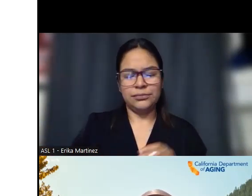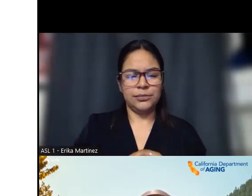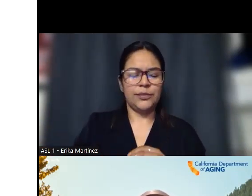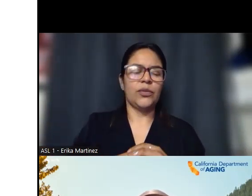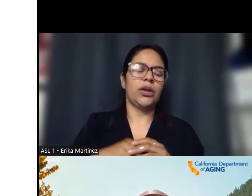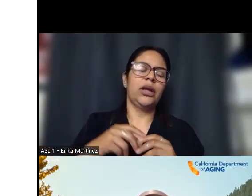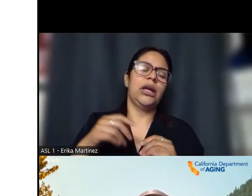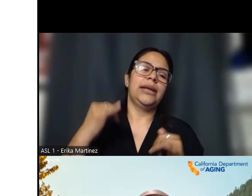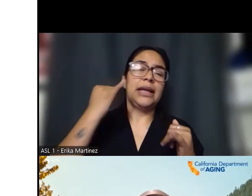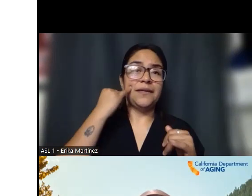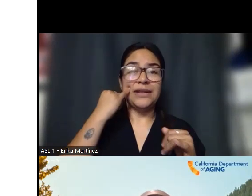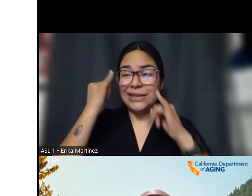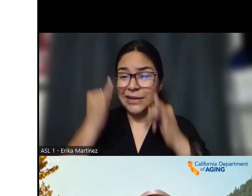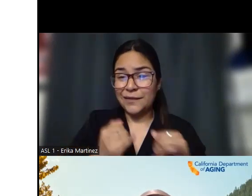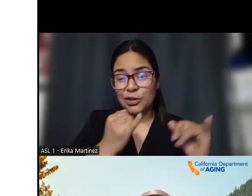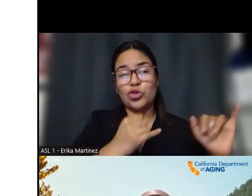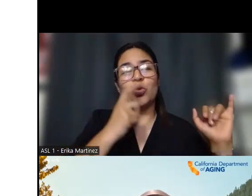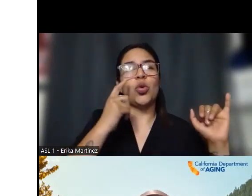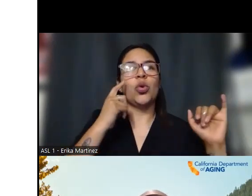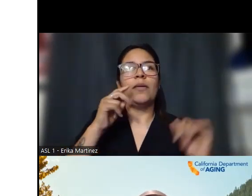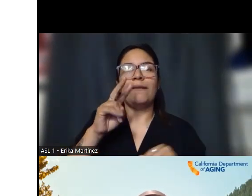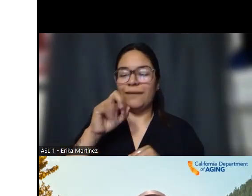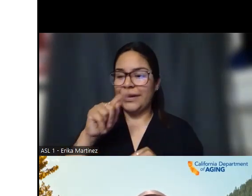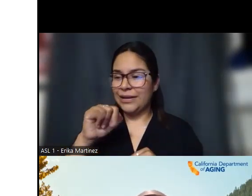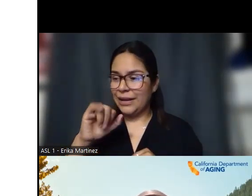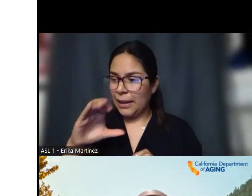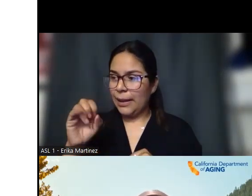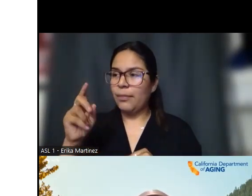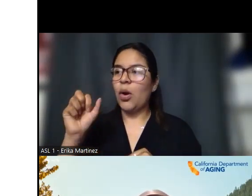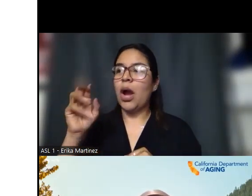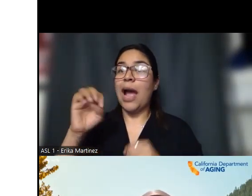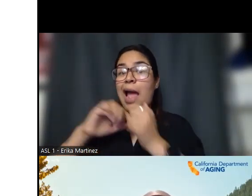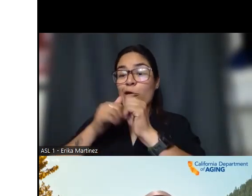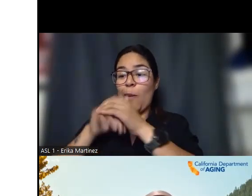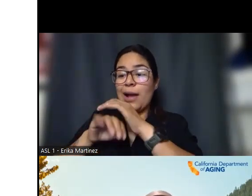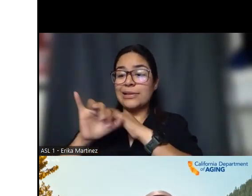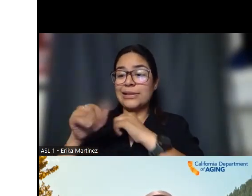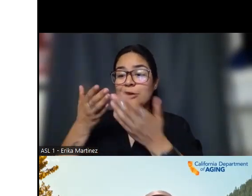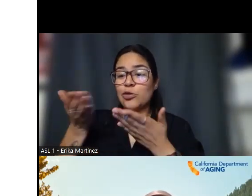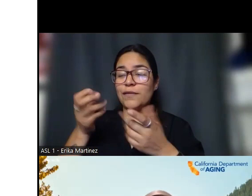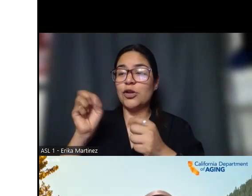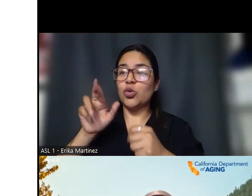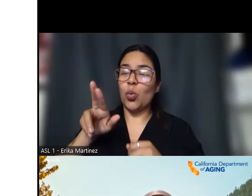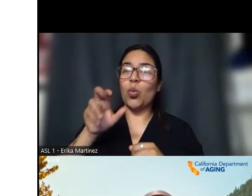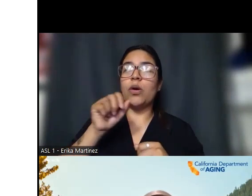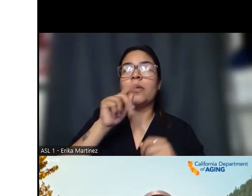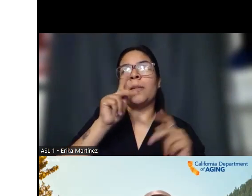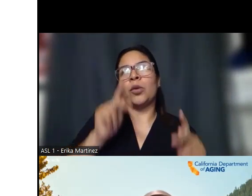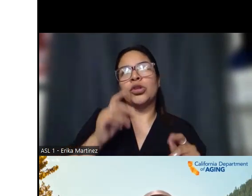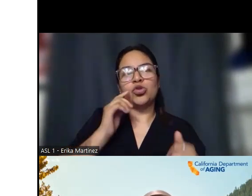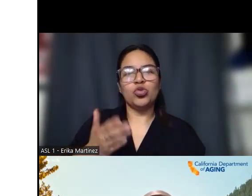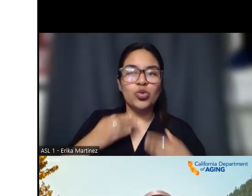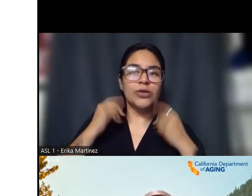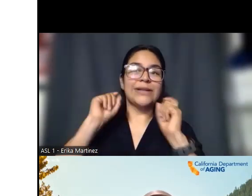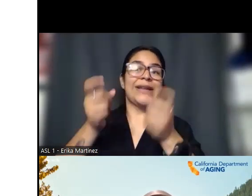victim or the professional who's trying to assist. So I appreciated the public comment also that came in, and I'm just heartened that we